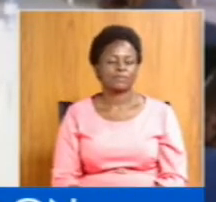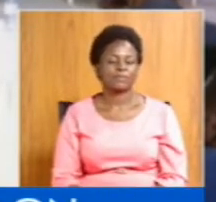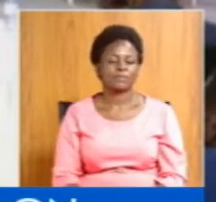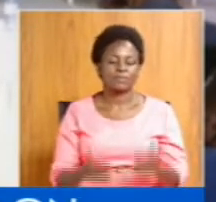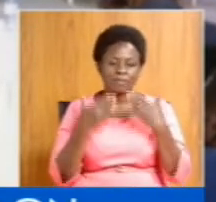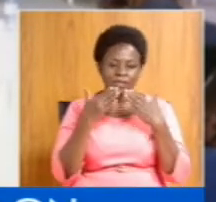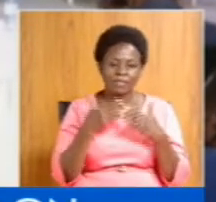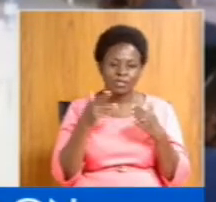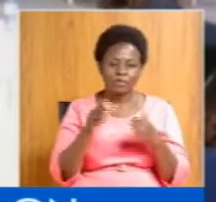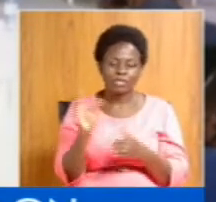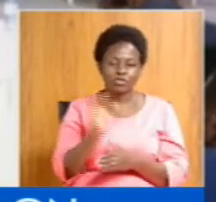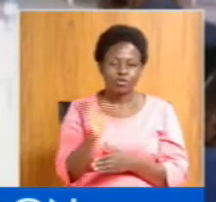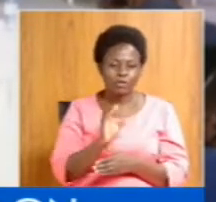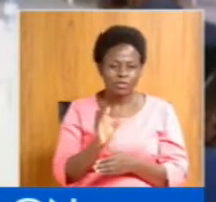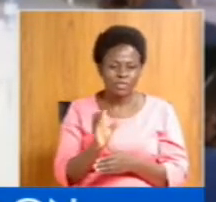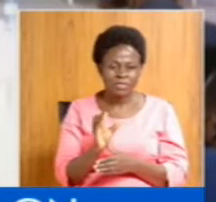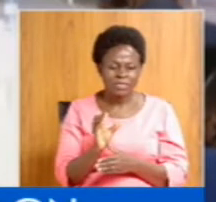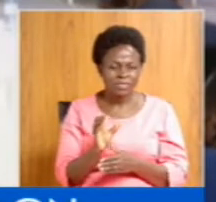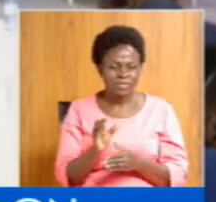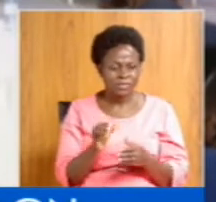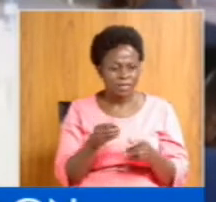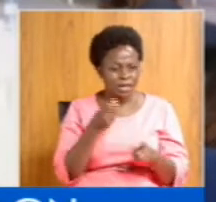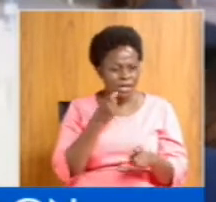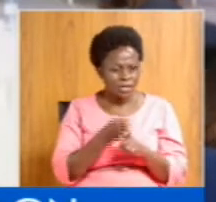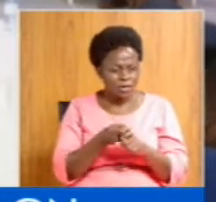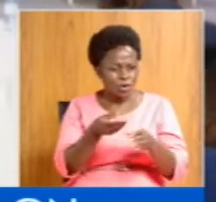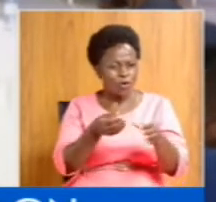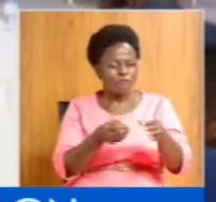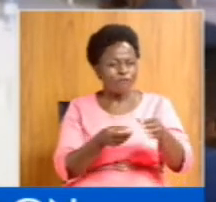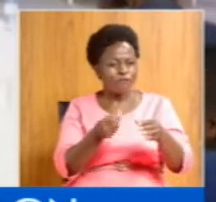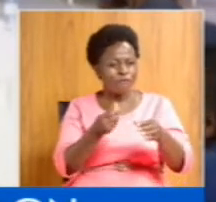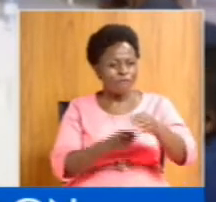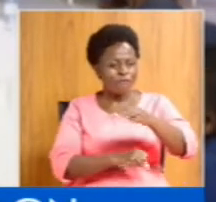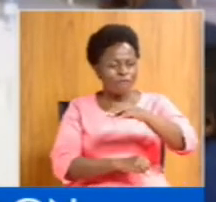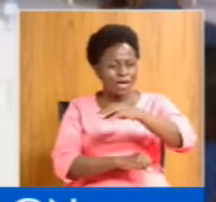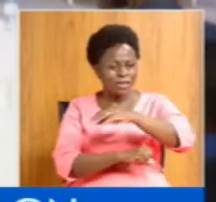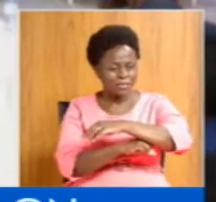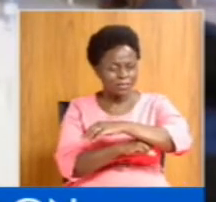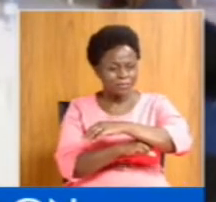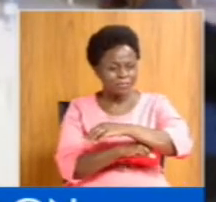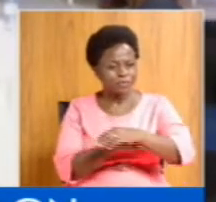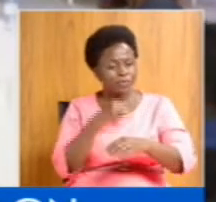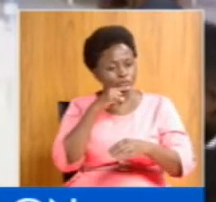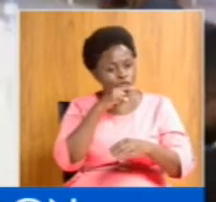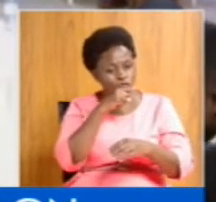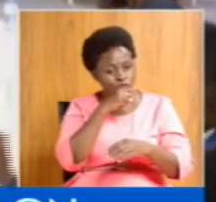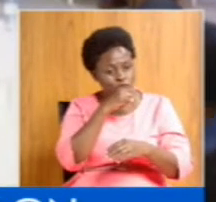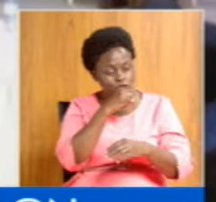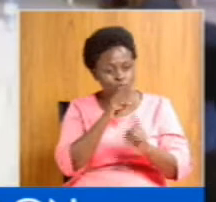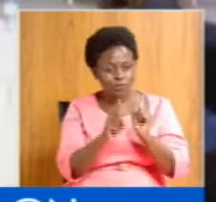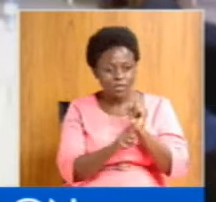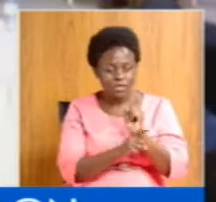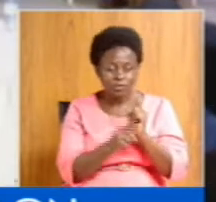thank you very much commissioner the complexities of funding for social protection but